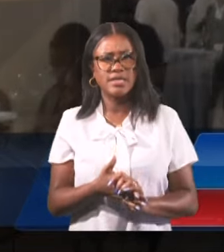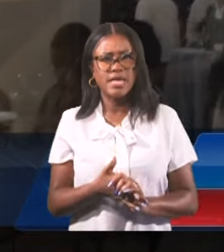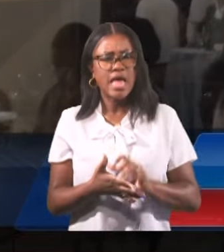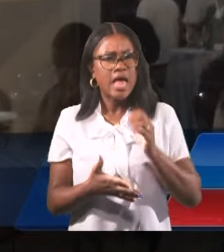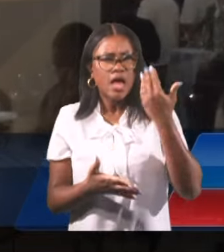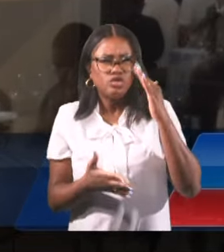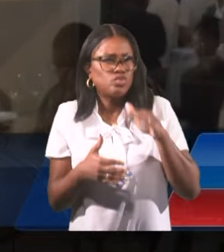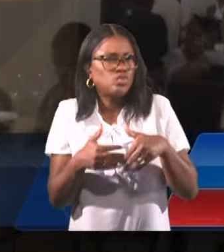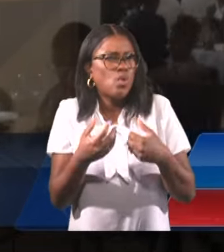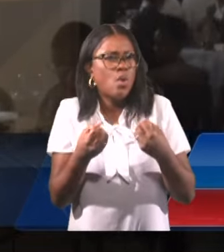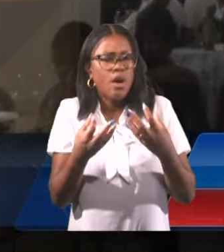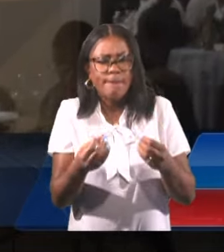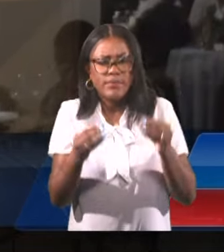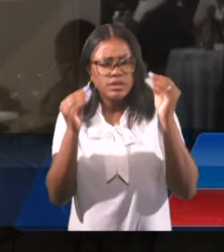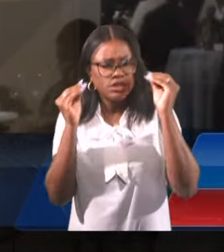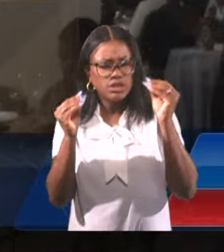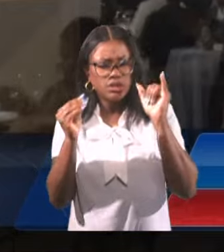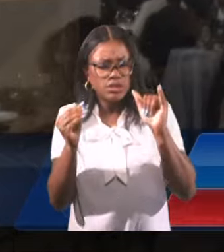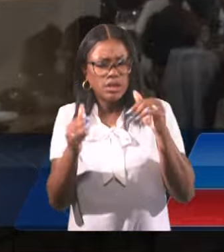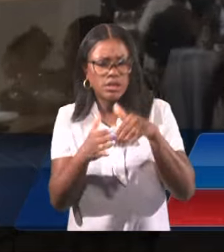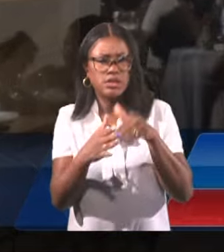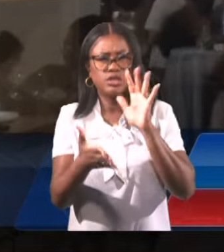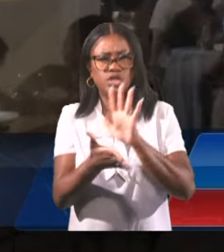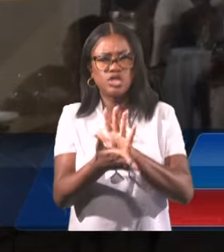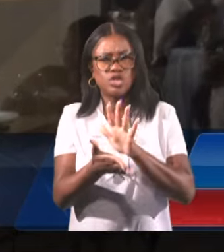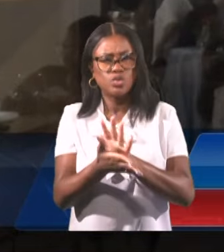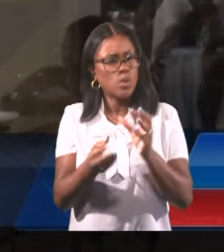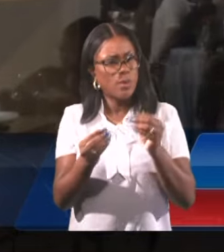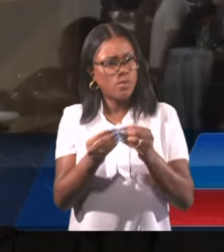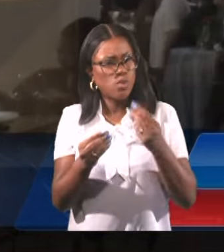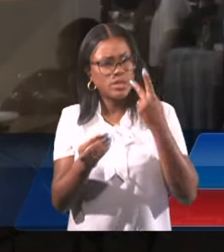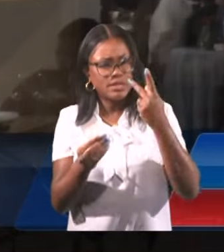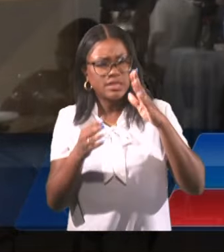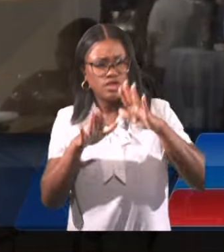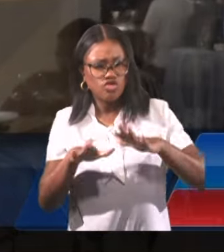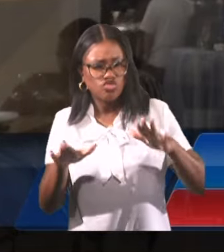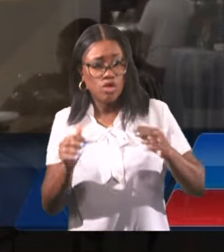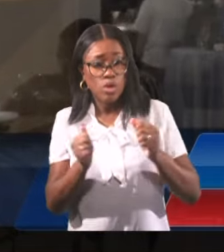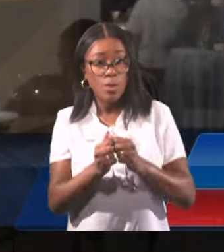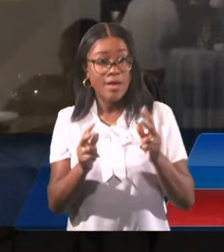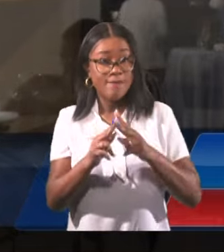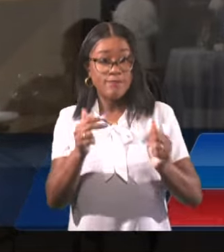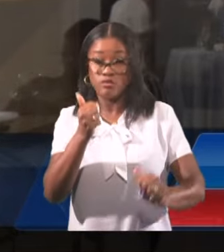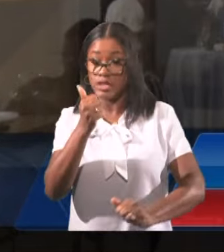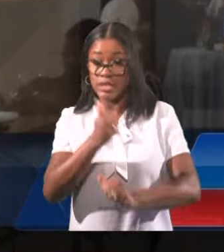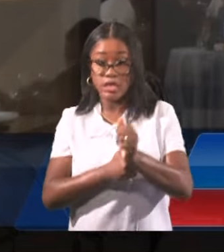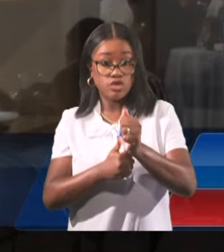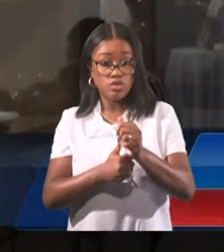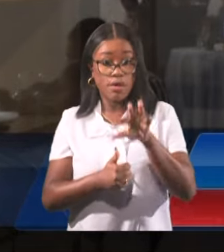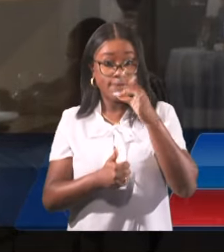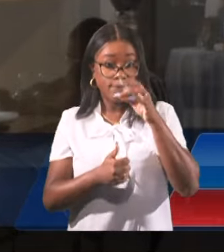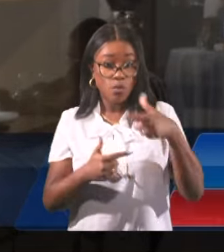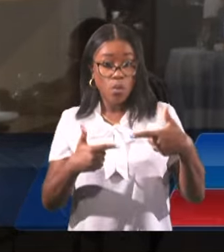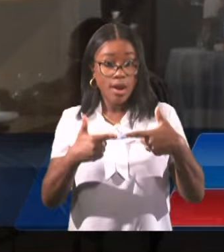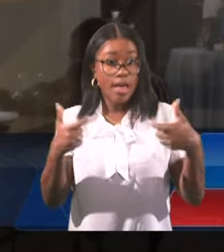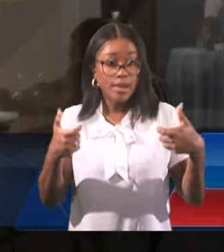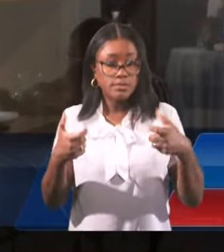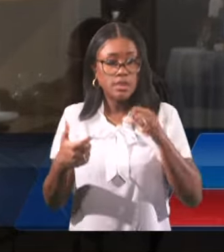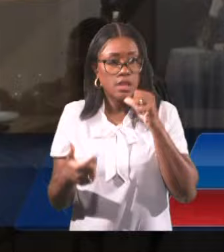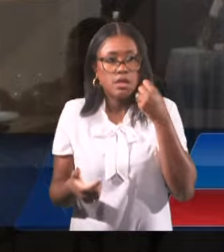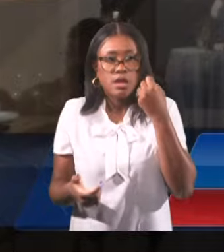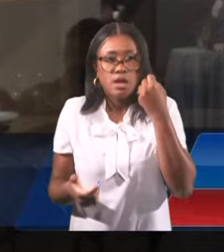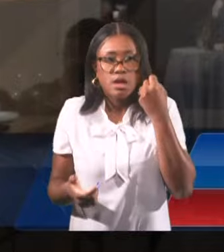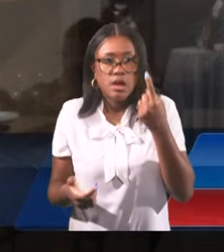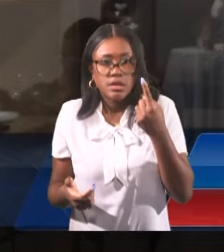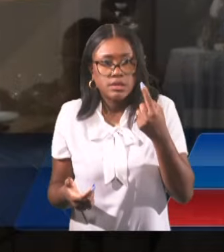taught in a realistic sense, and more we're seeing kids coming out with very dangerous food allergies, not understanding the